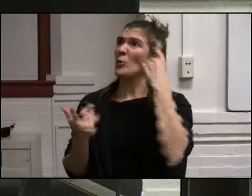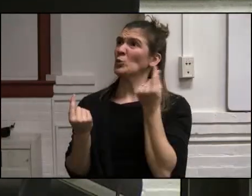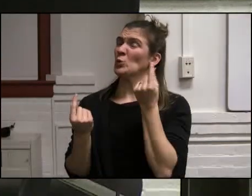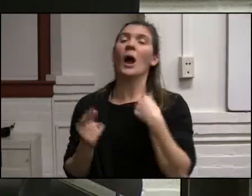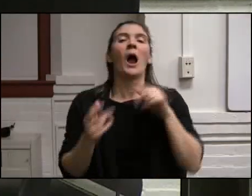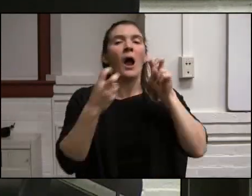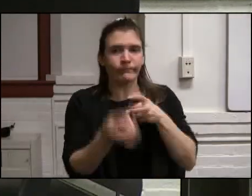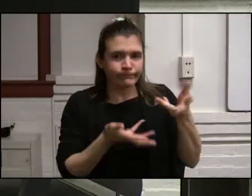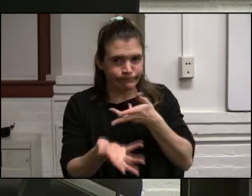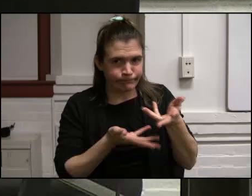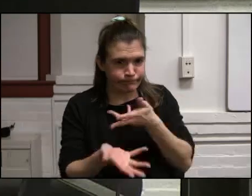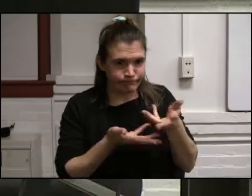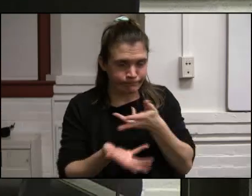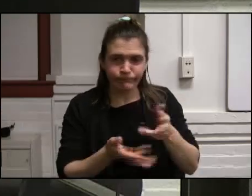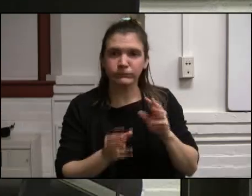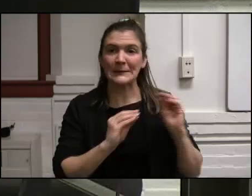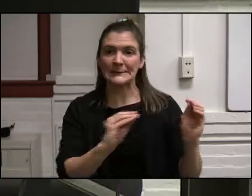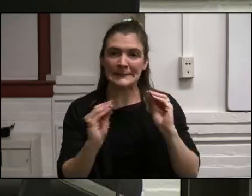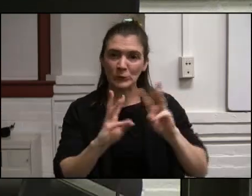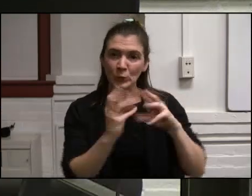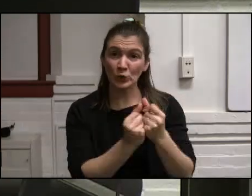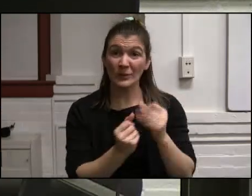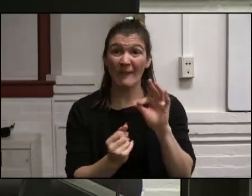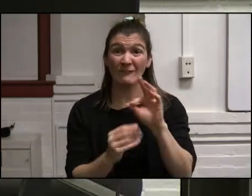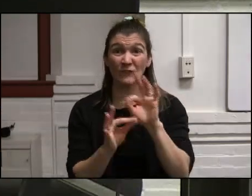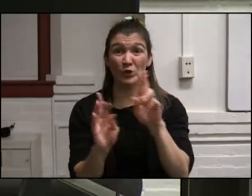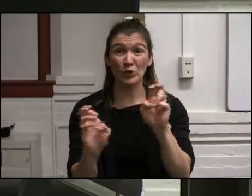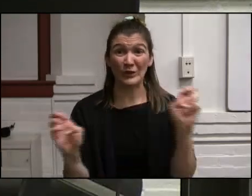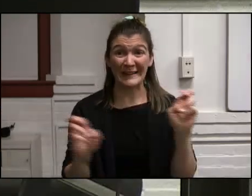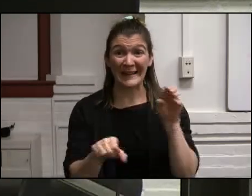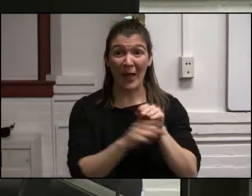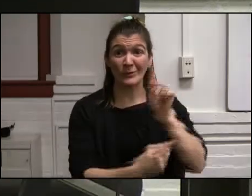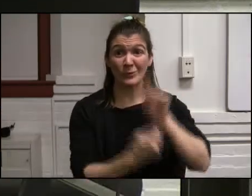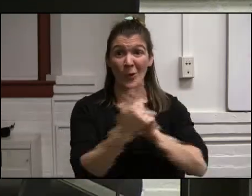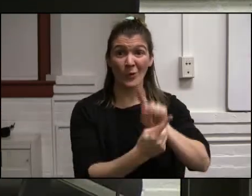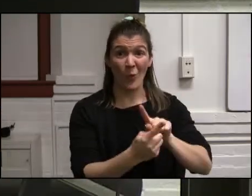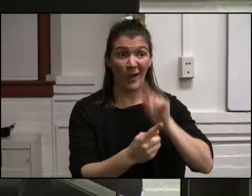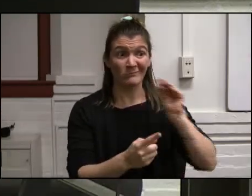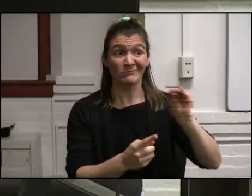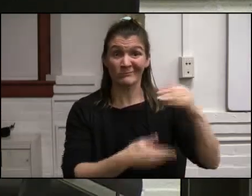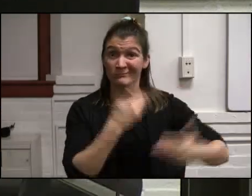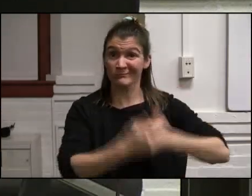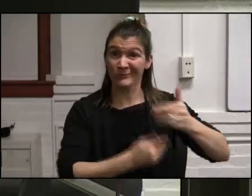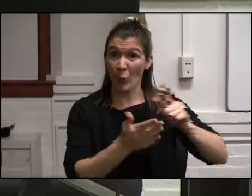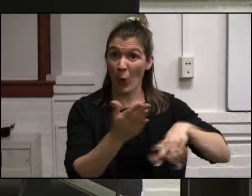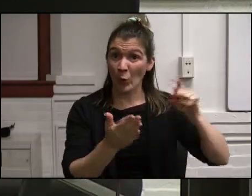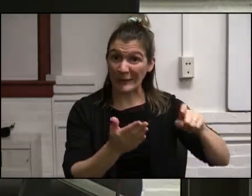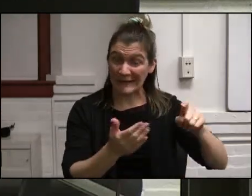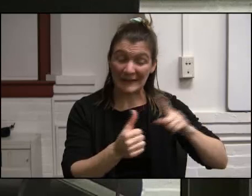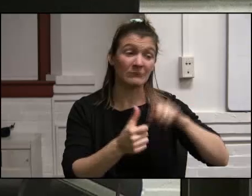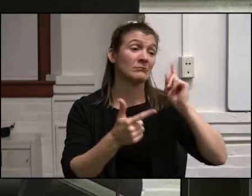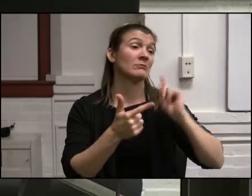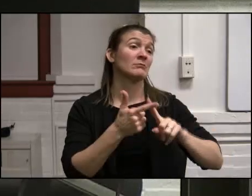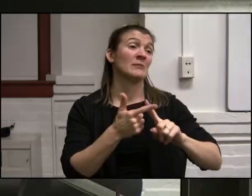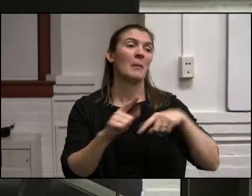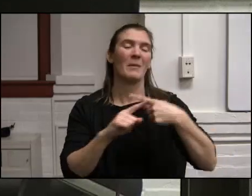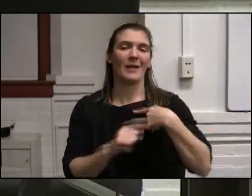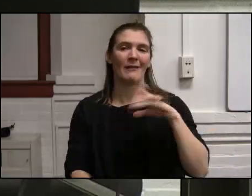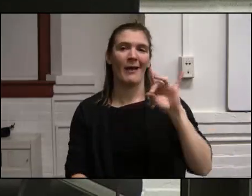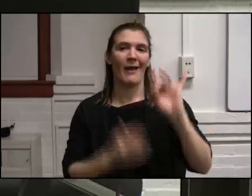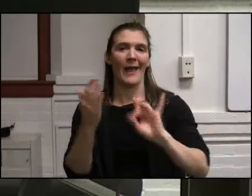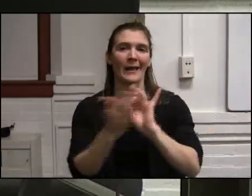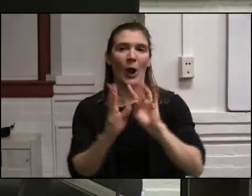homes. We provide free one-on-one counseling, and we also provide an